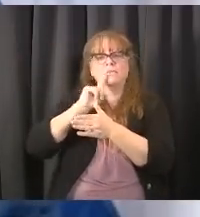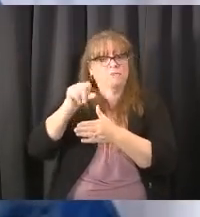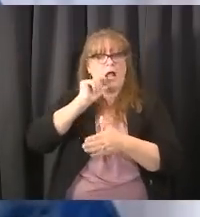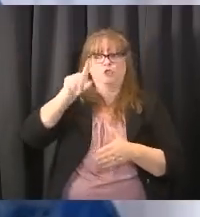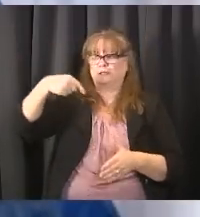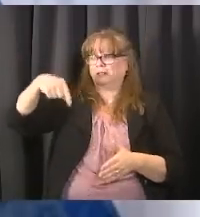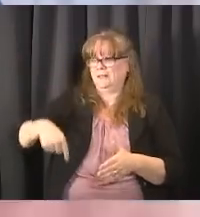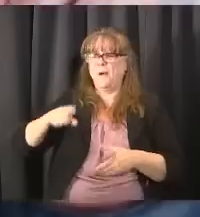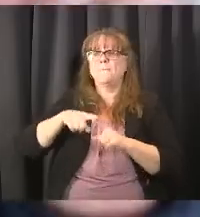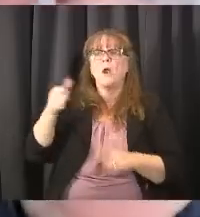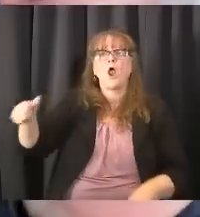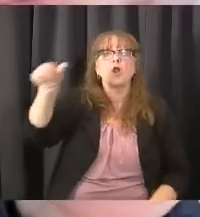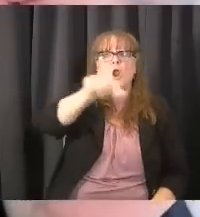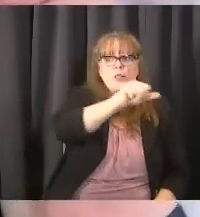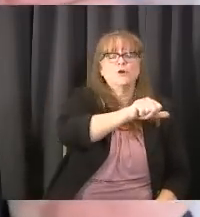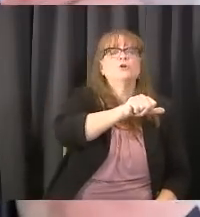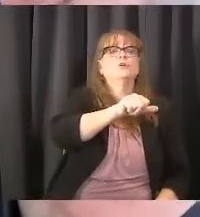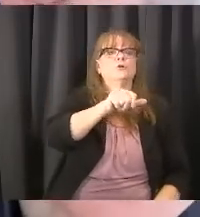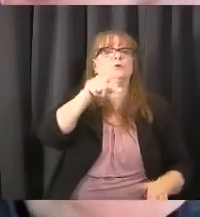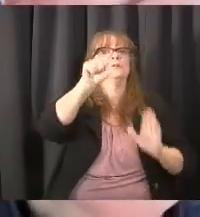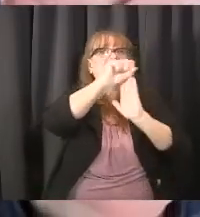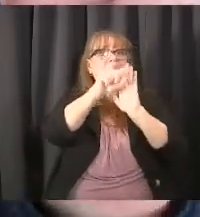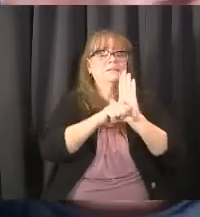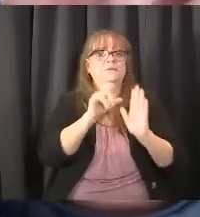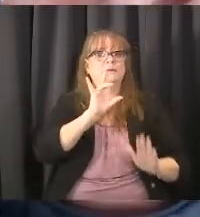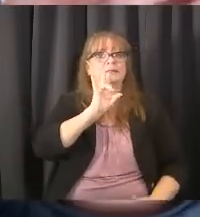for vaccinations. And that created